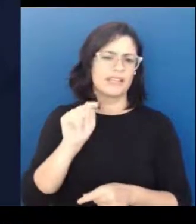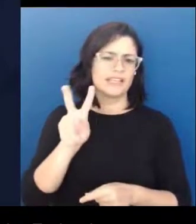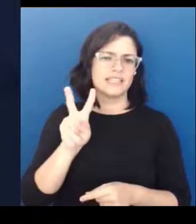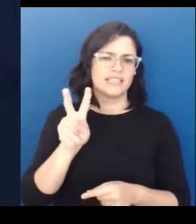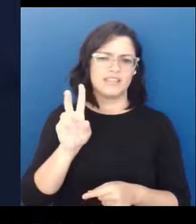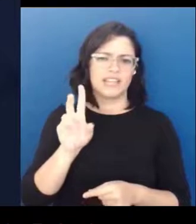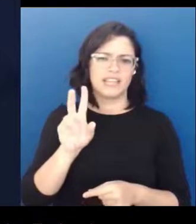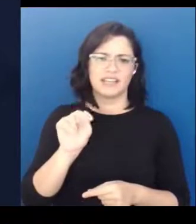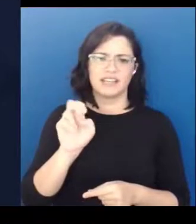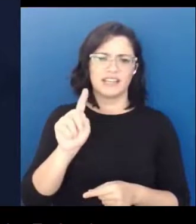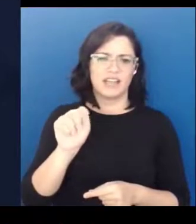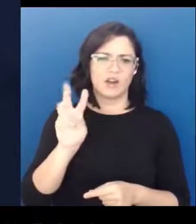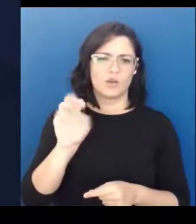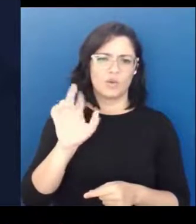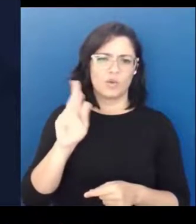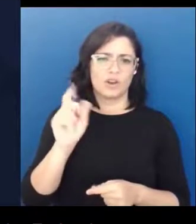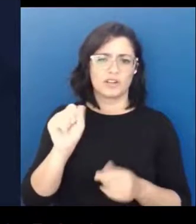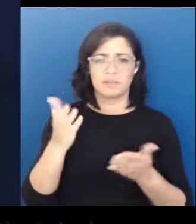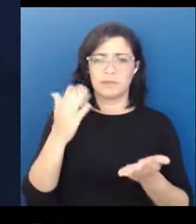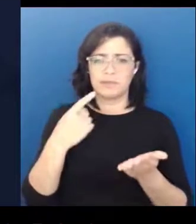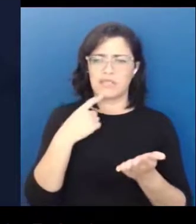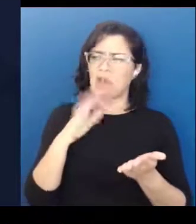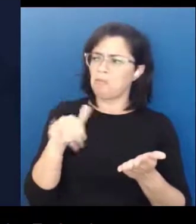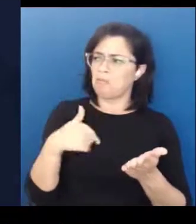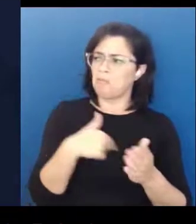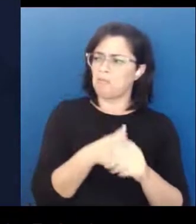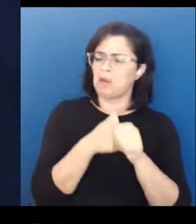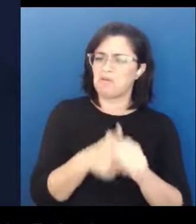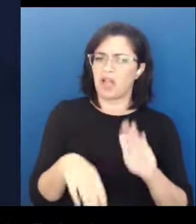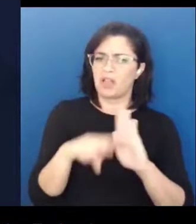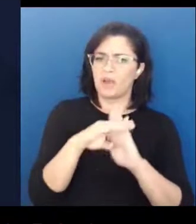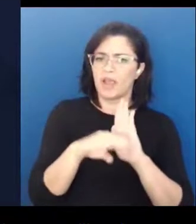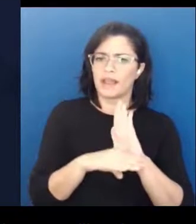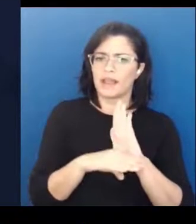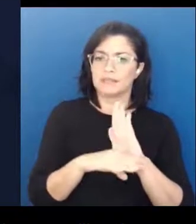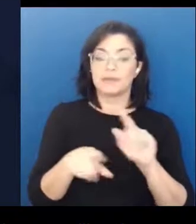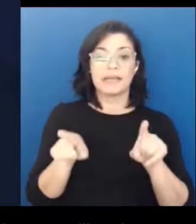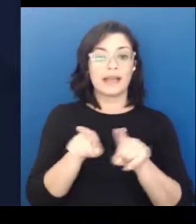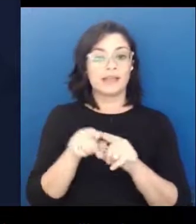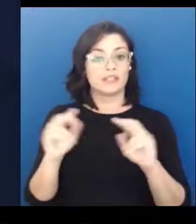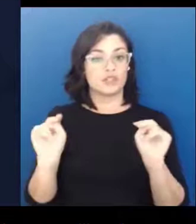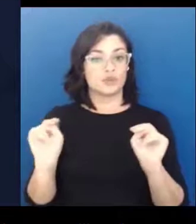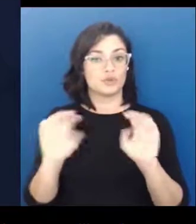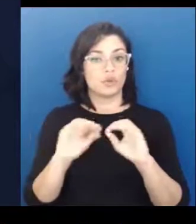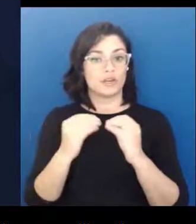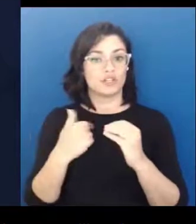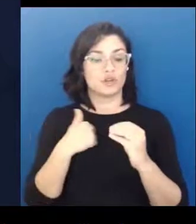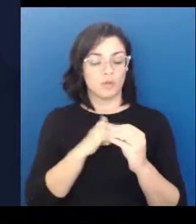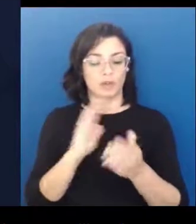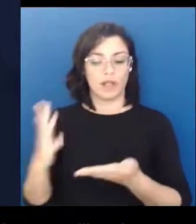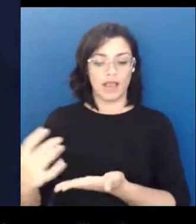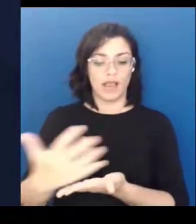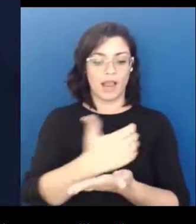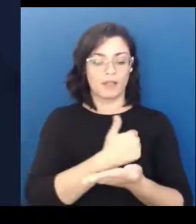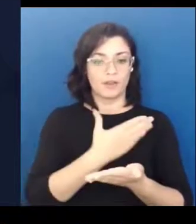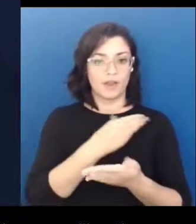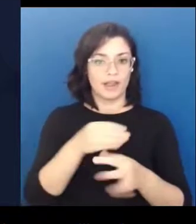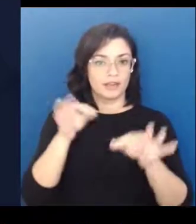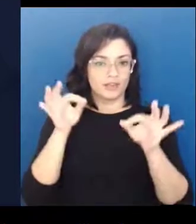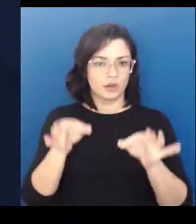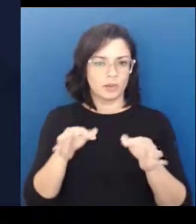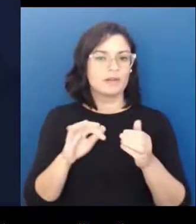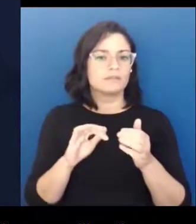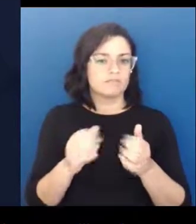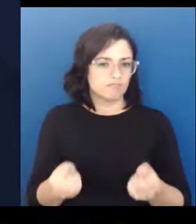an unbiased organization, we will gather data and determine what the accuracy rates are in different markets. The Global